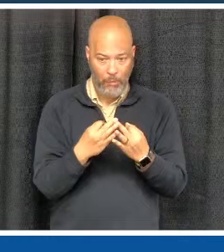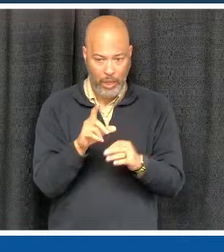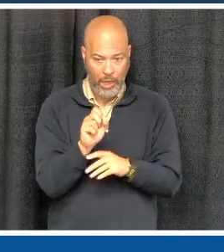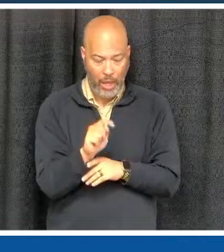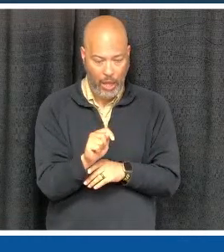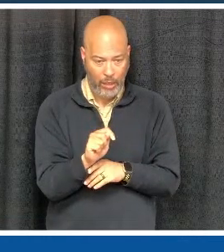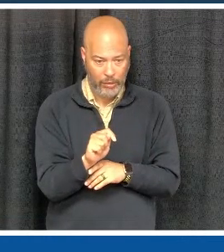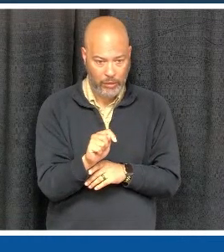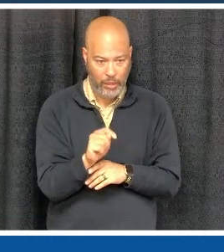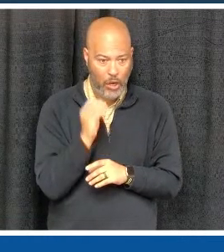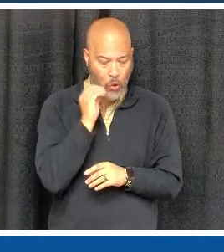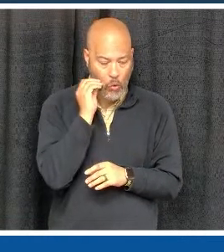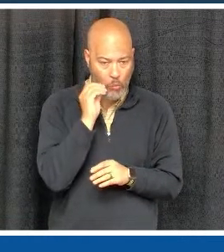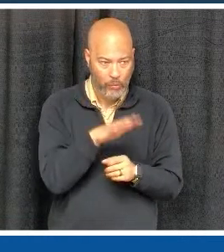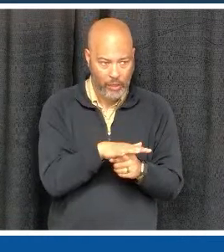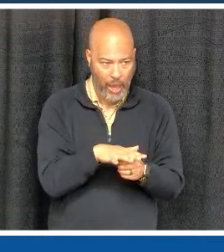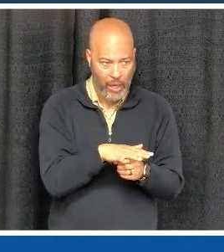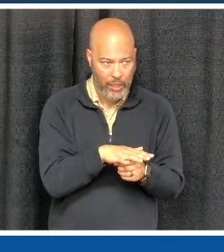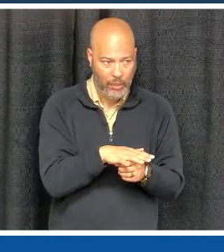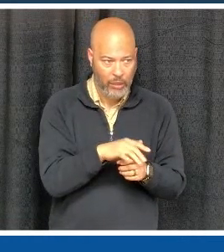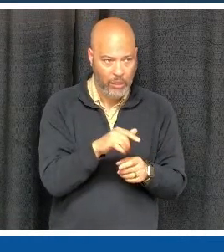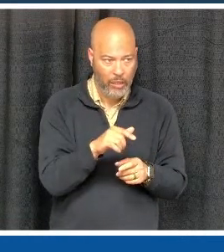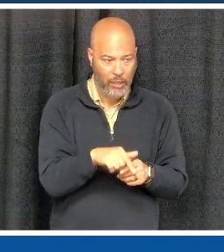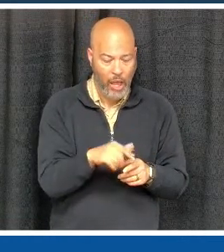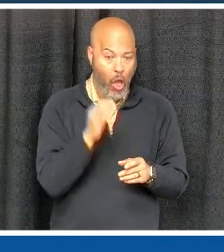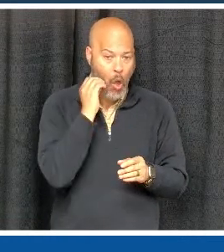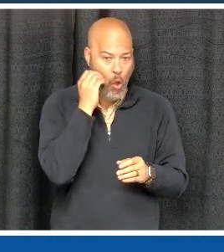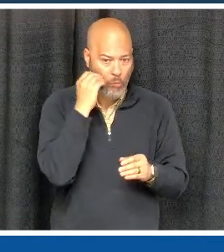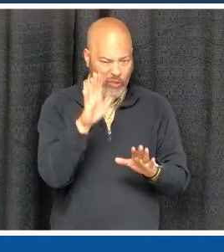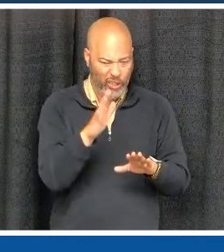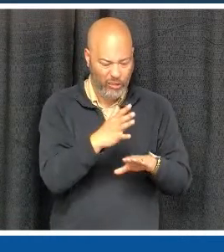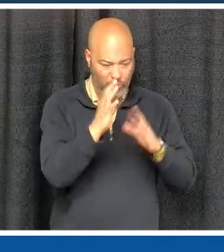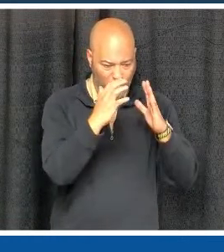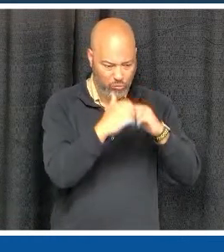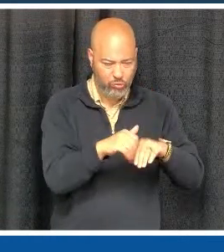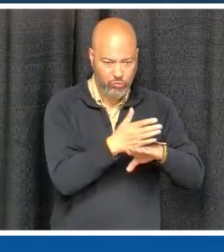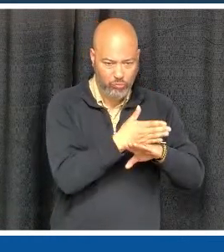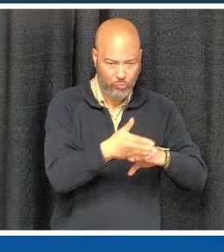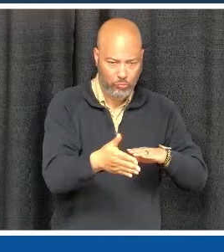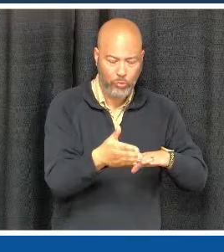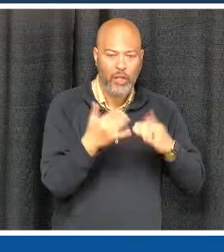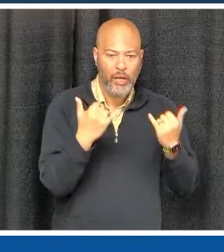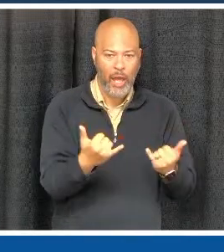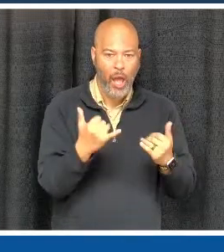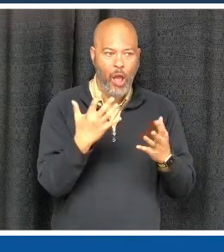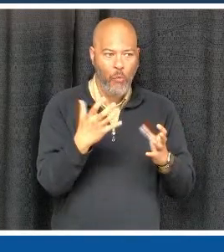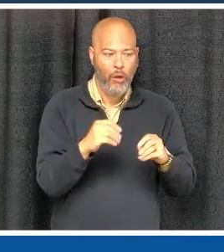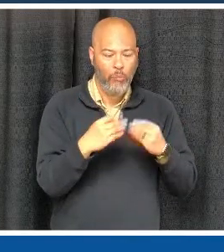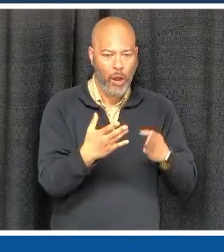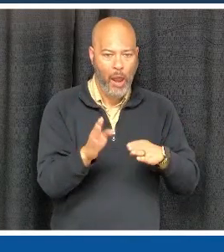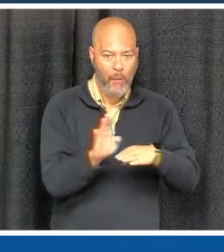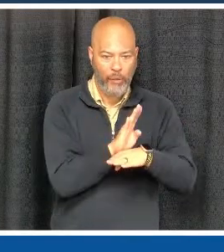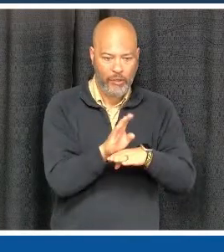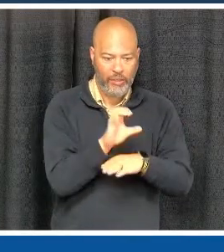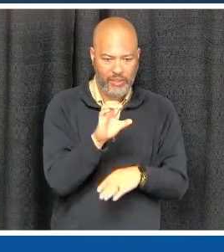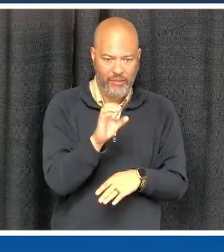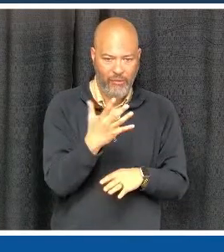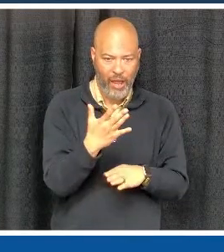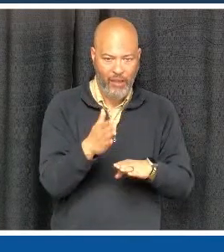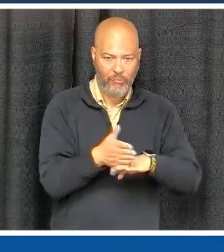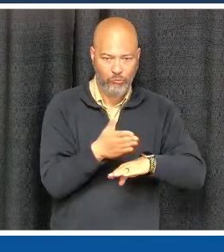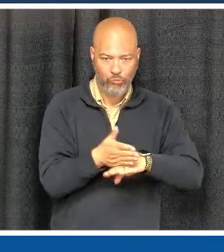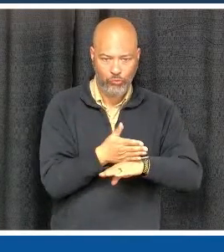lot and home site. The home has since been removed, and the applicant's statement is to provide a commercial C5 development